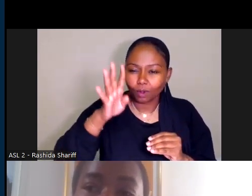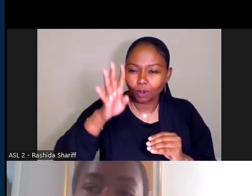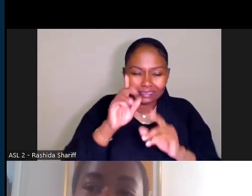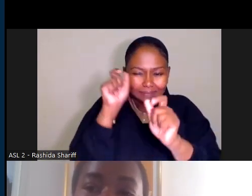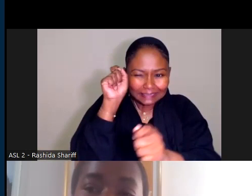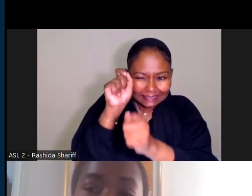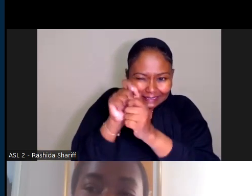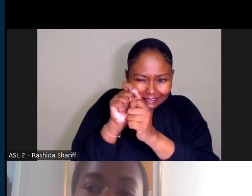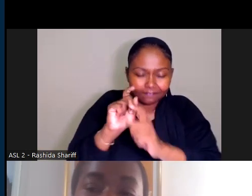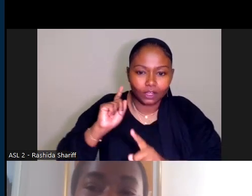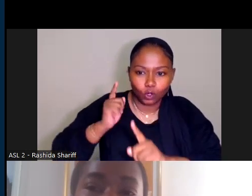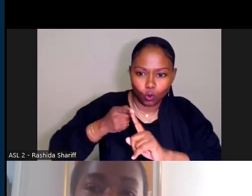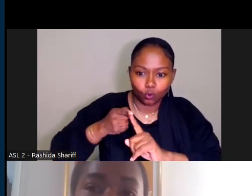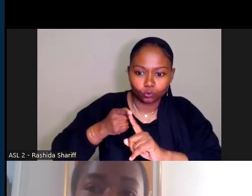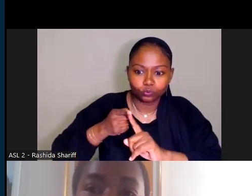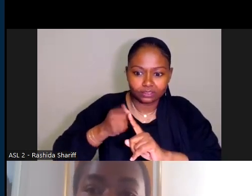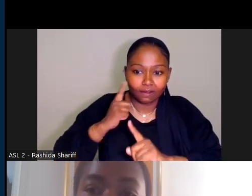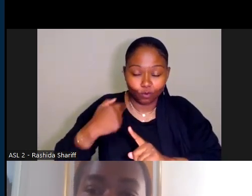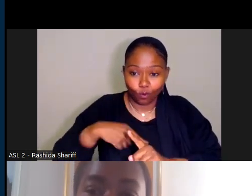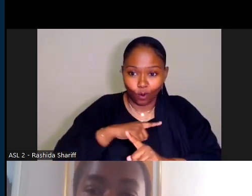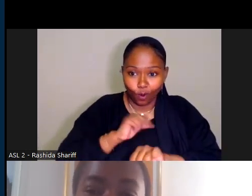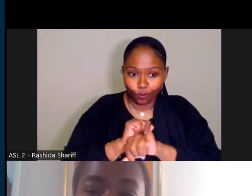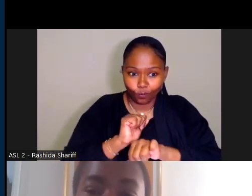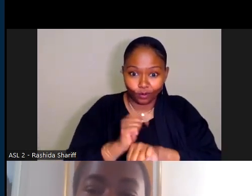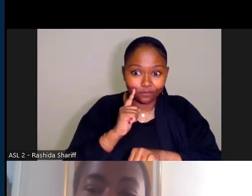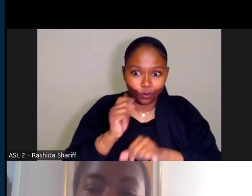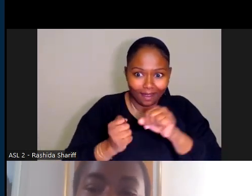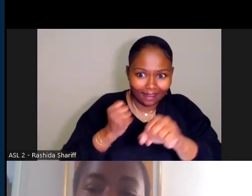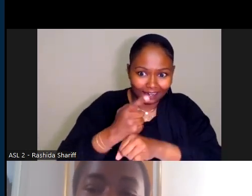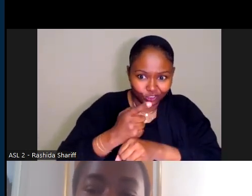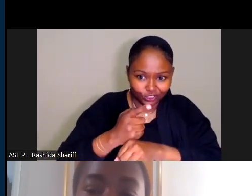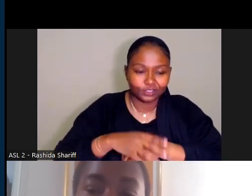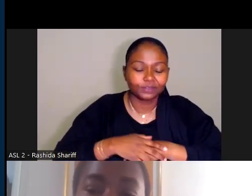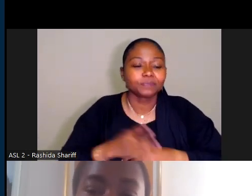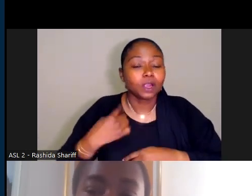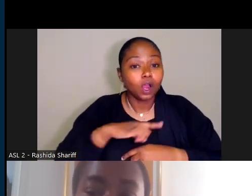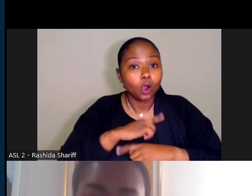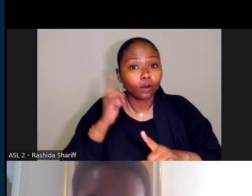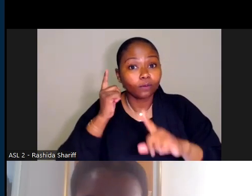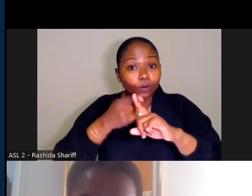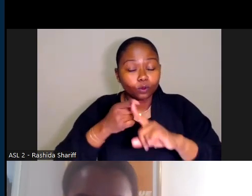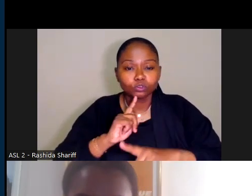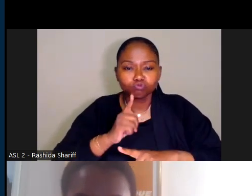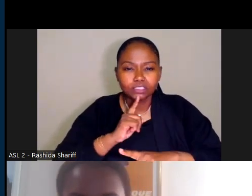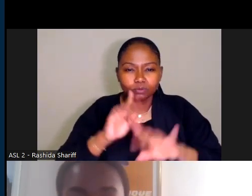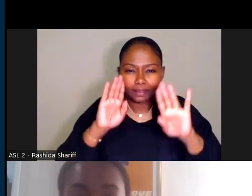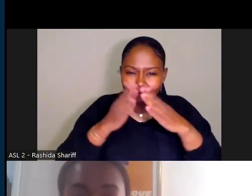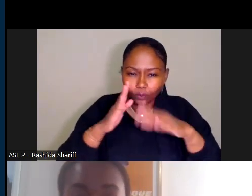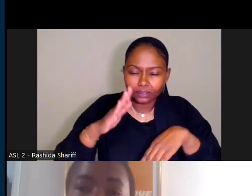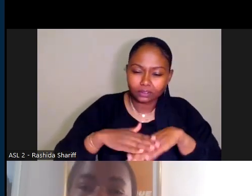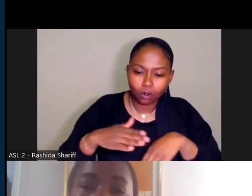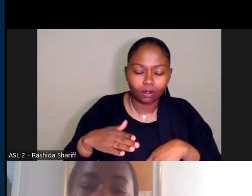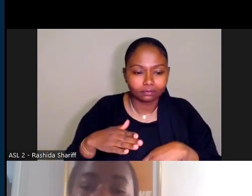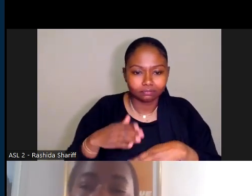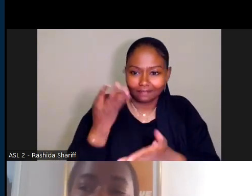goals that we have for our work for the next year. So our goals are really focused on